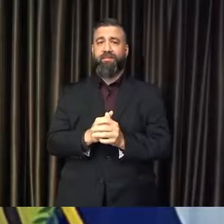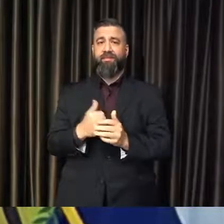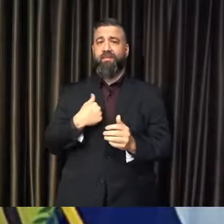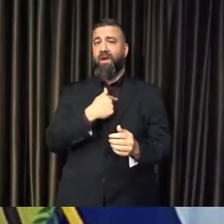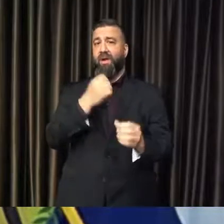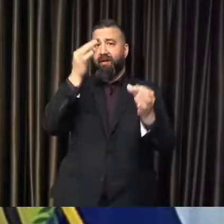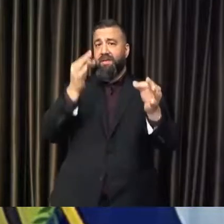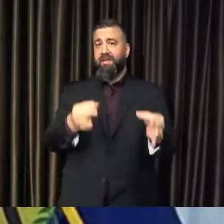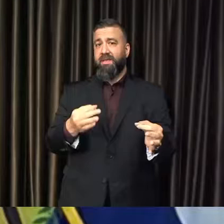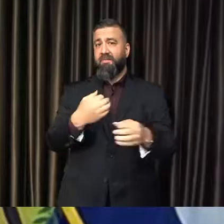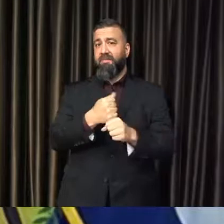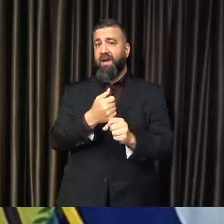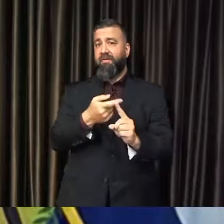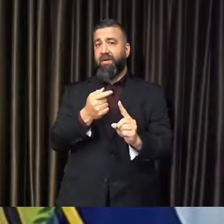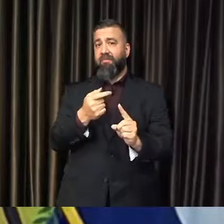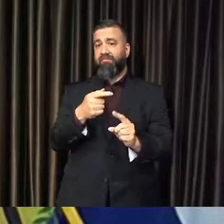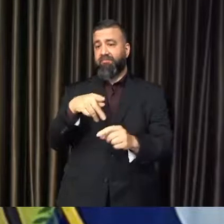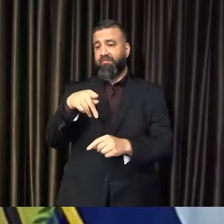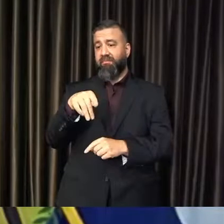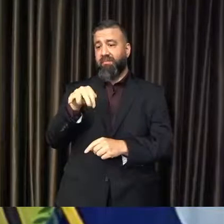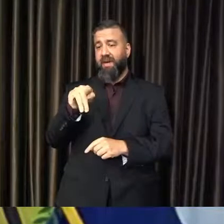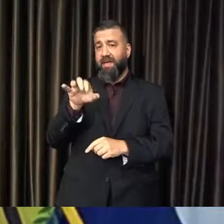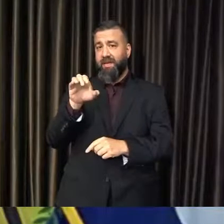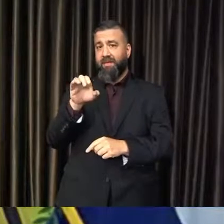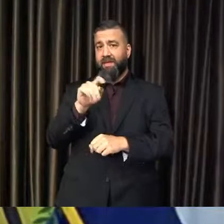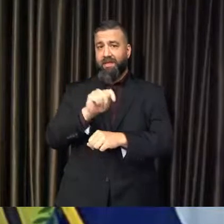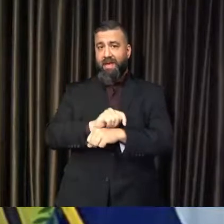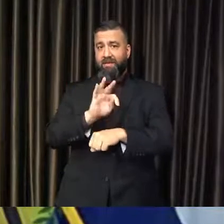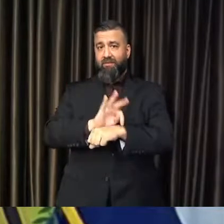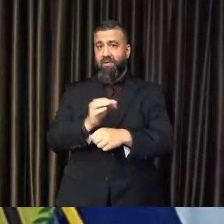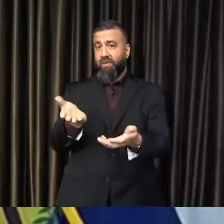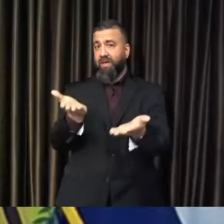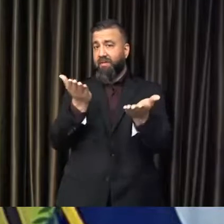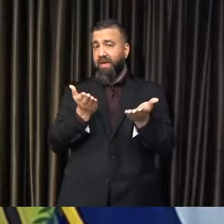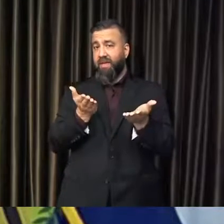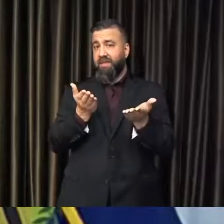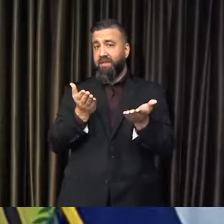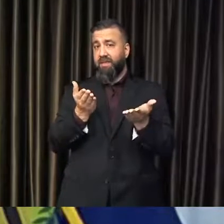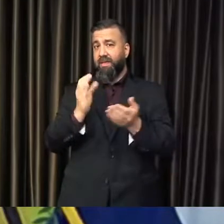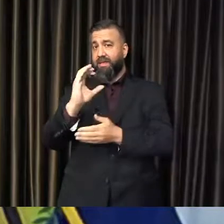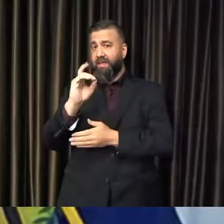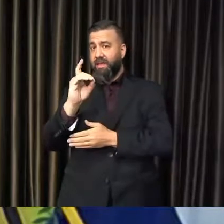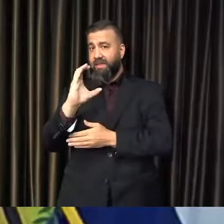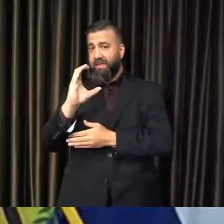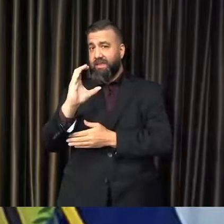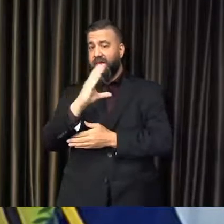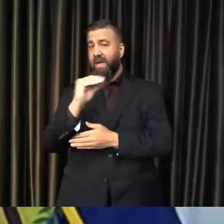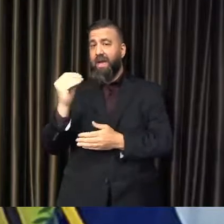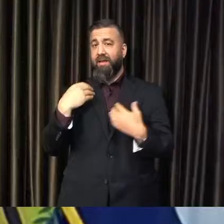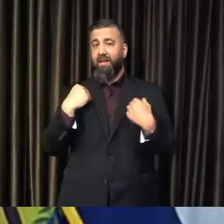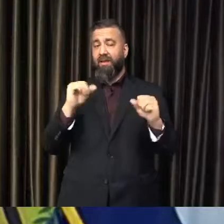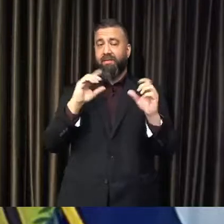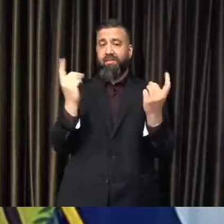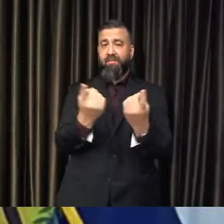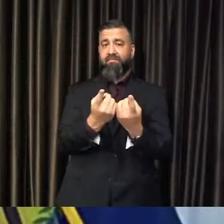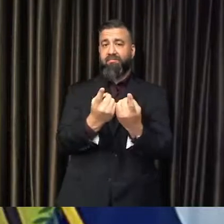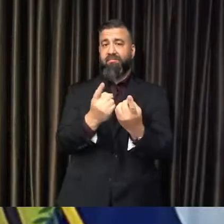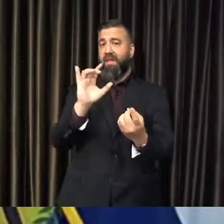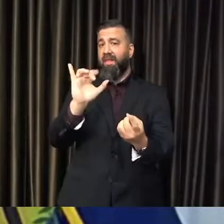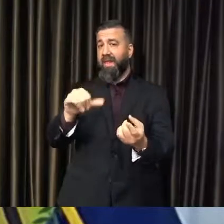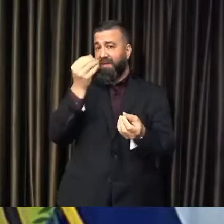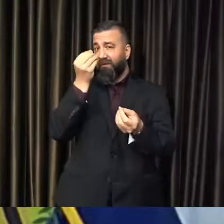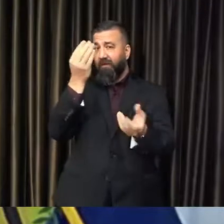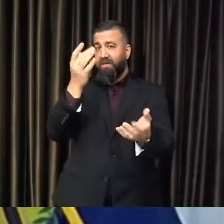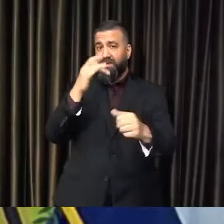on recommendations from the Pandemic Task Force and our health systems and from the CDC. That data is available to our